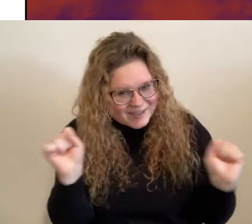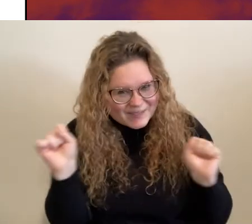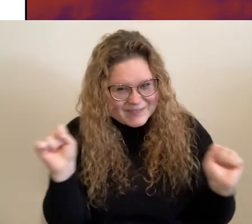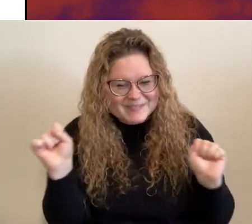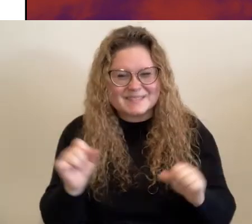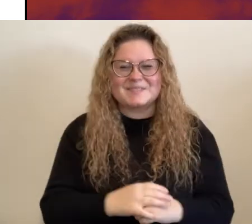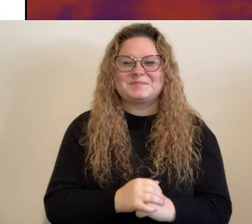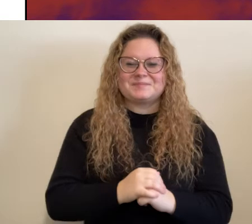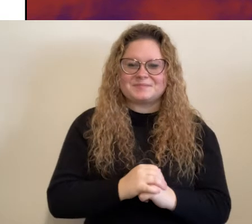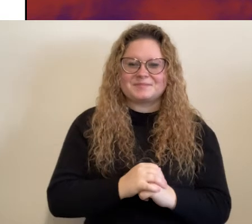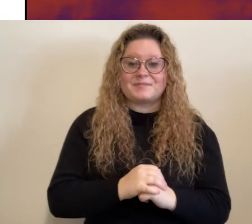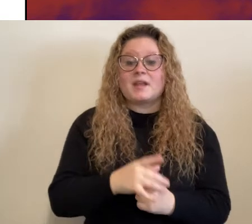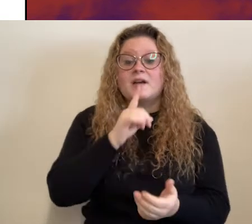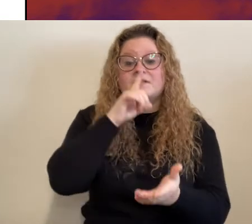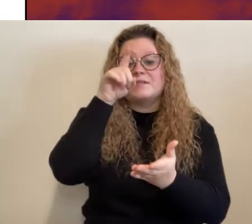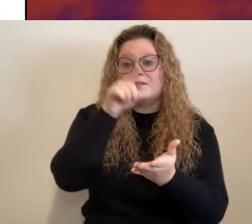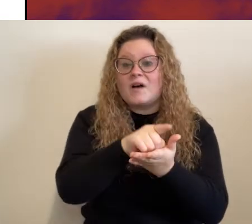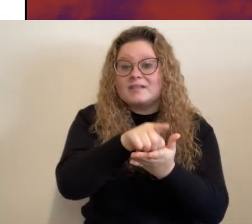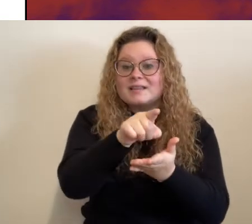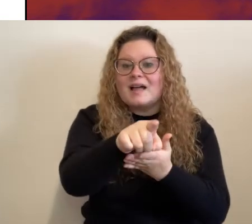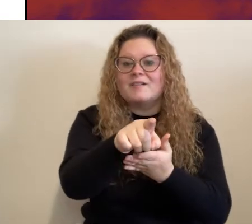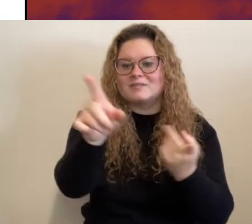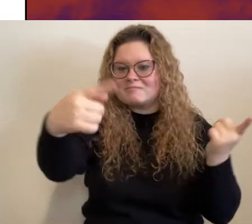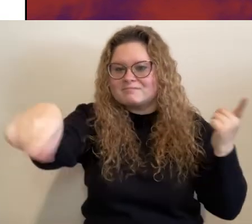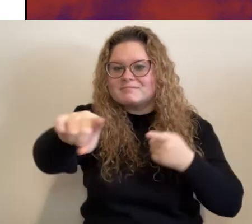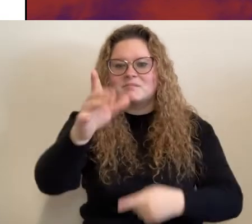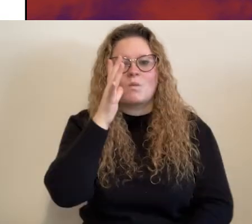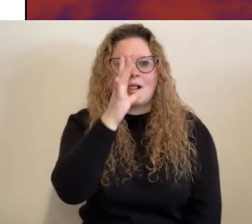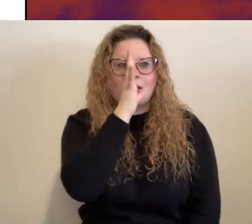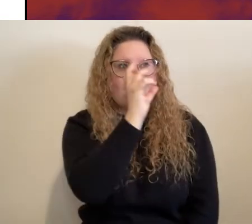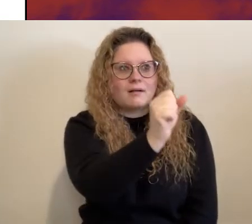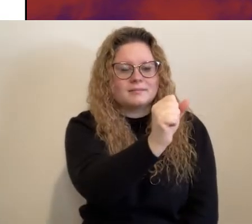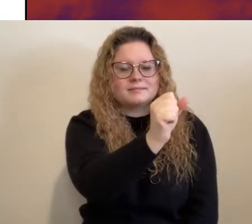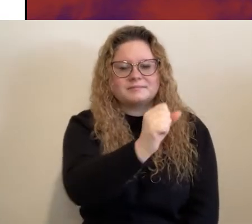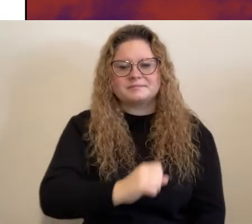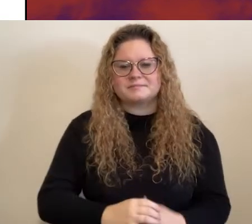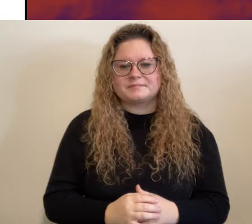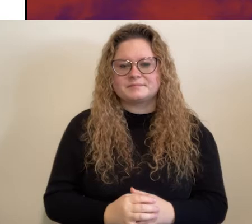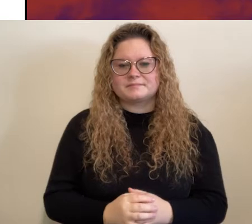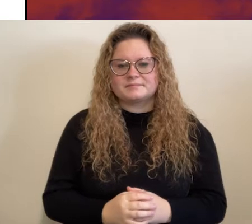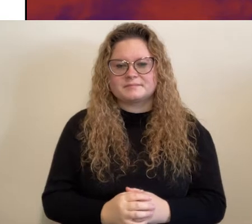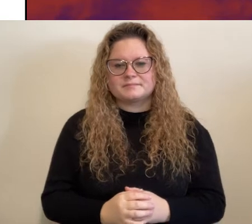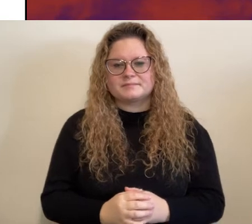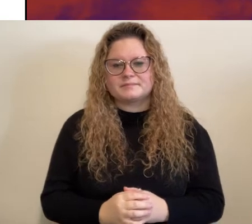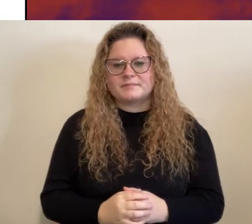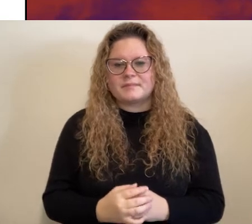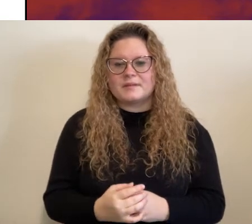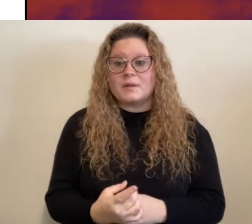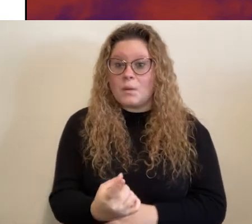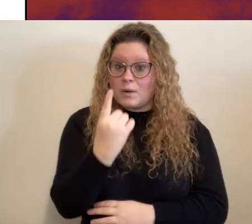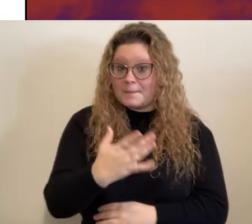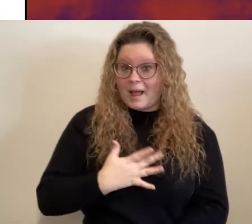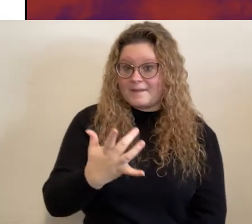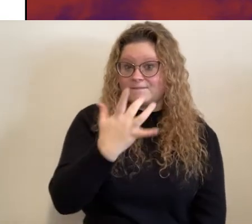love. So more resonance and hypnotize. So in one of my favorite poems that I wrote about sound